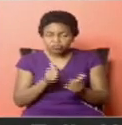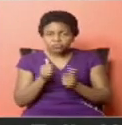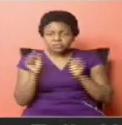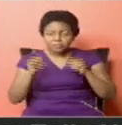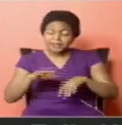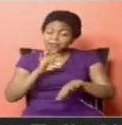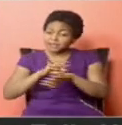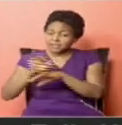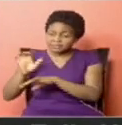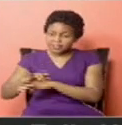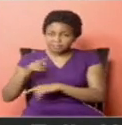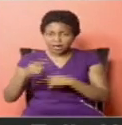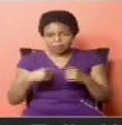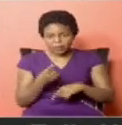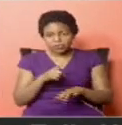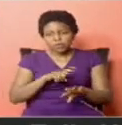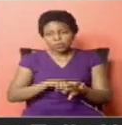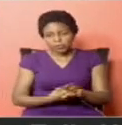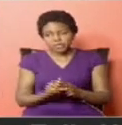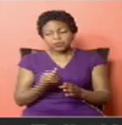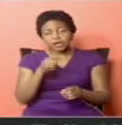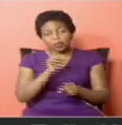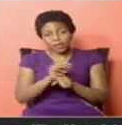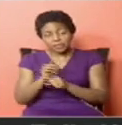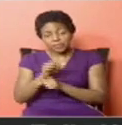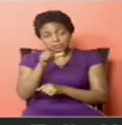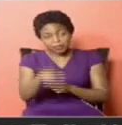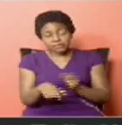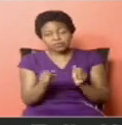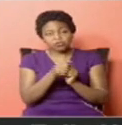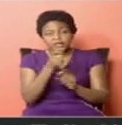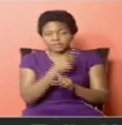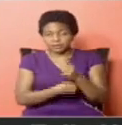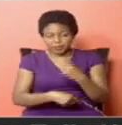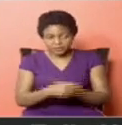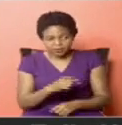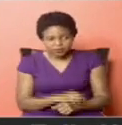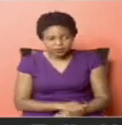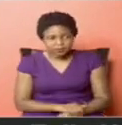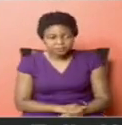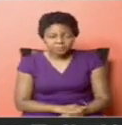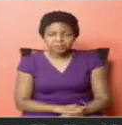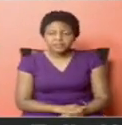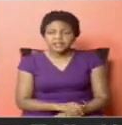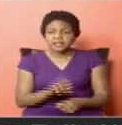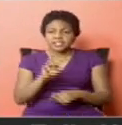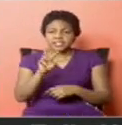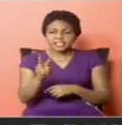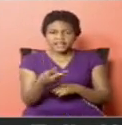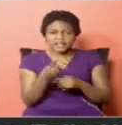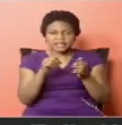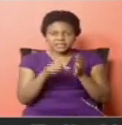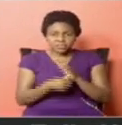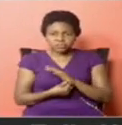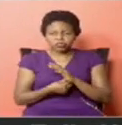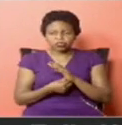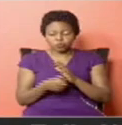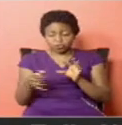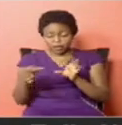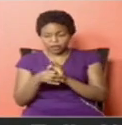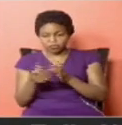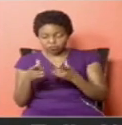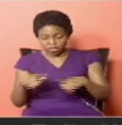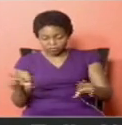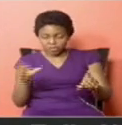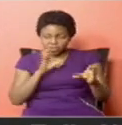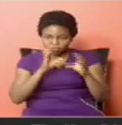sensitive about when we are dealing with persons with disabilities. The second item regarding language and